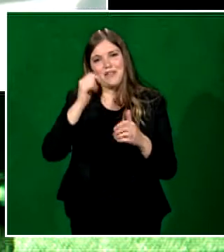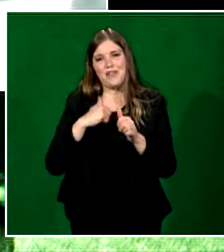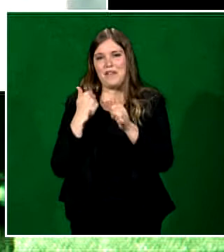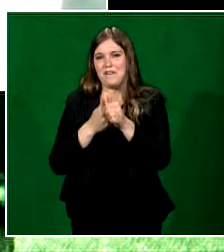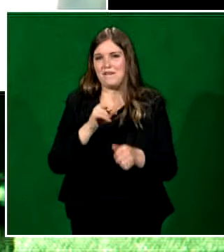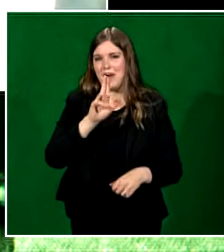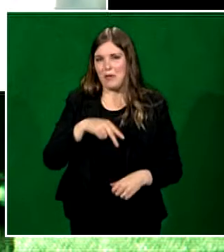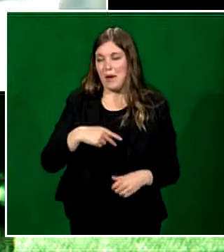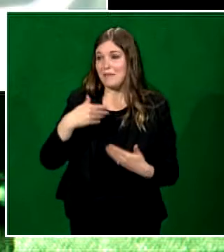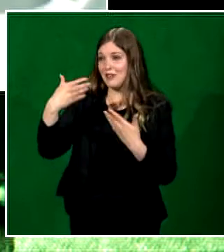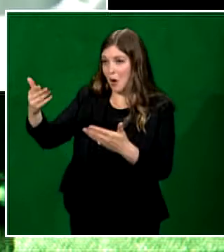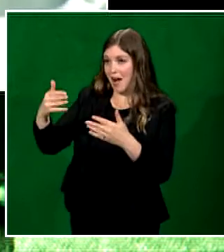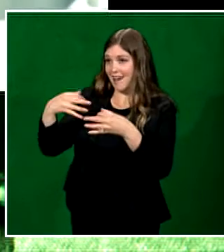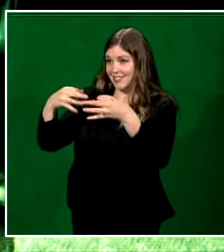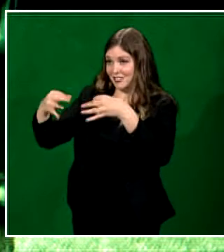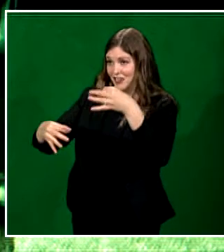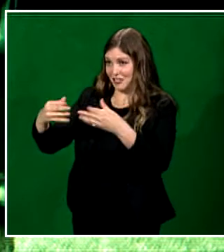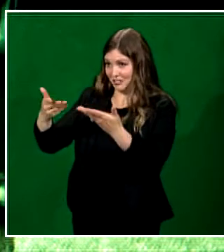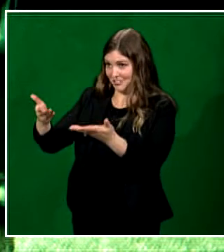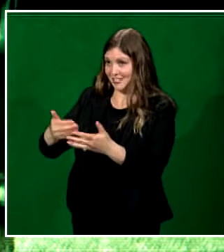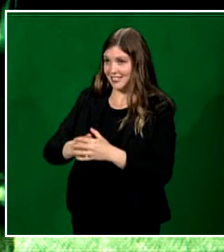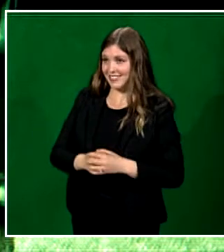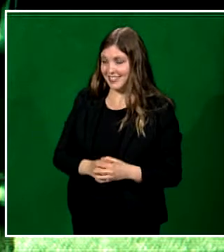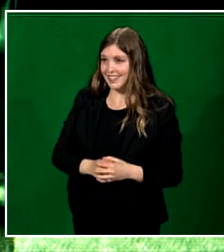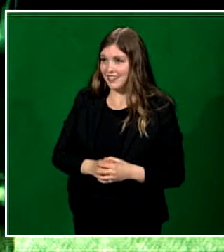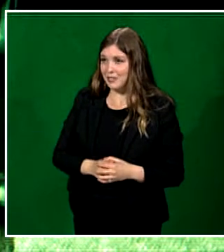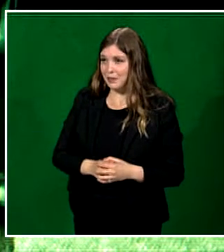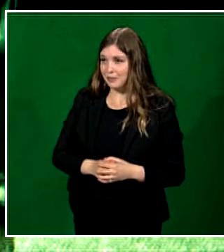hand it right over to you. Take it away. Yeah. Right.